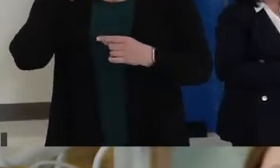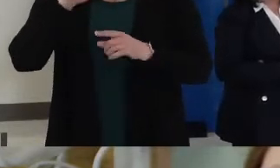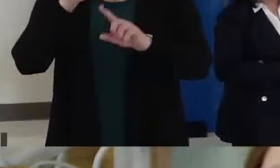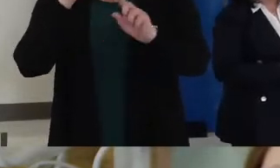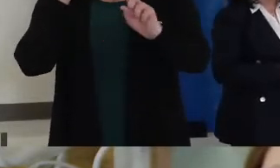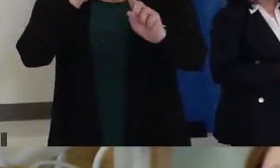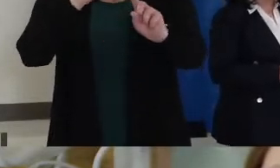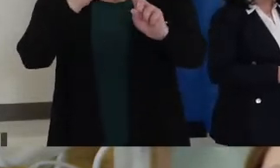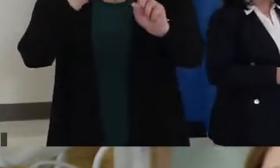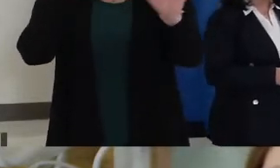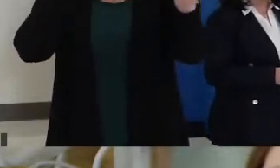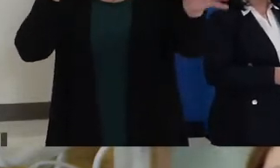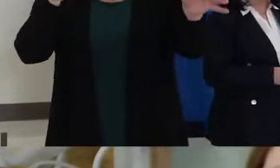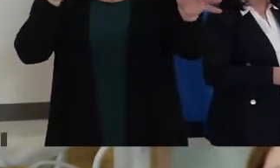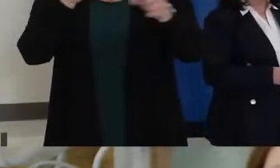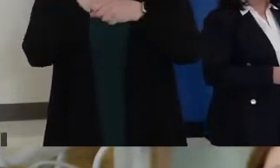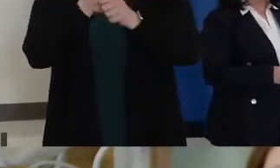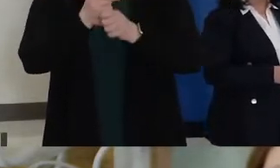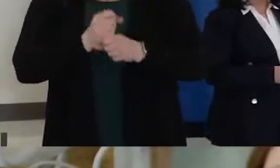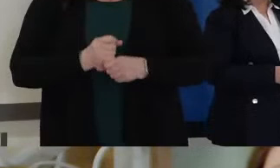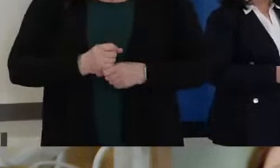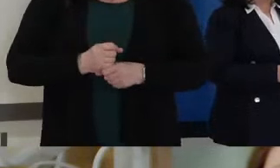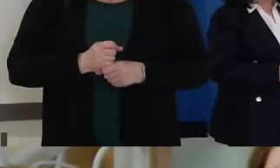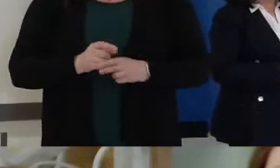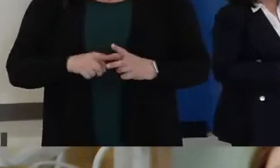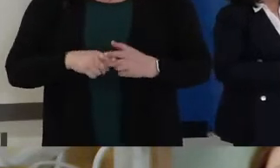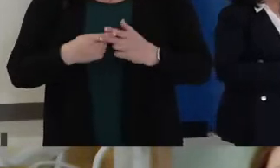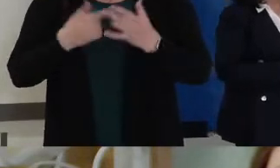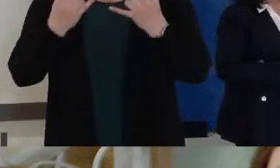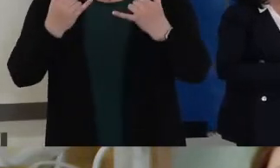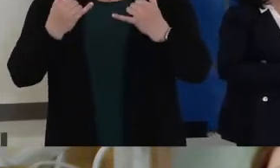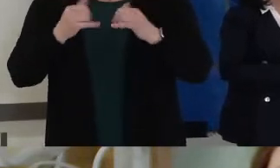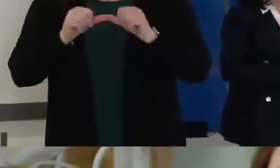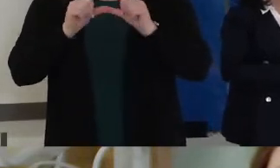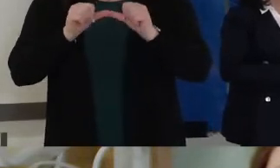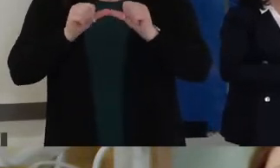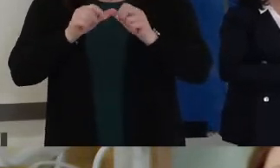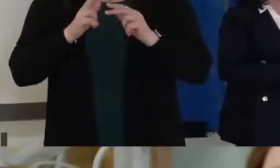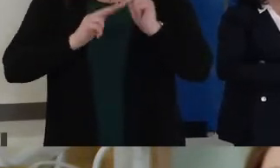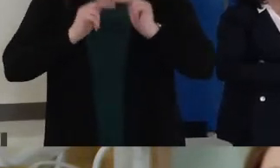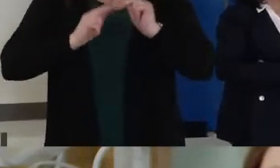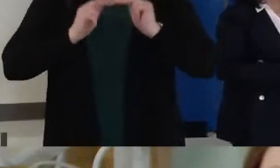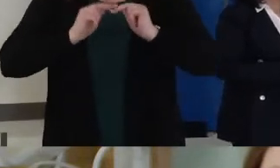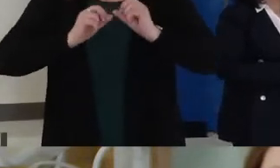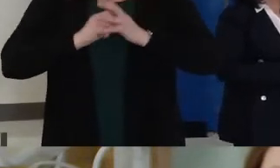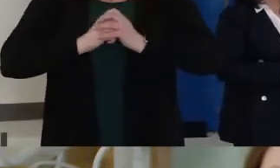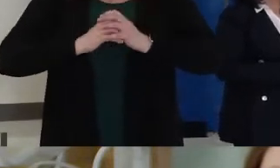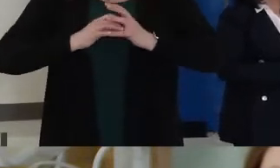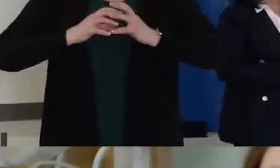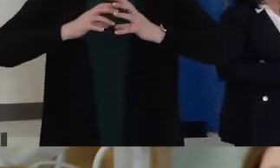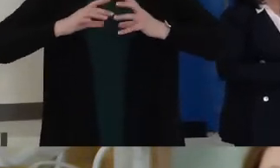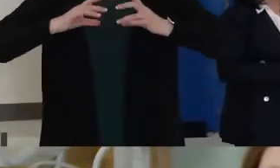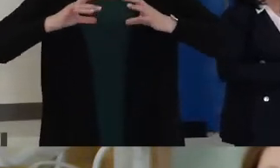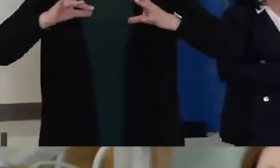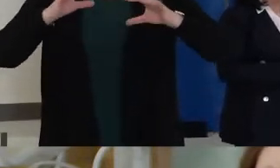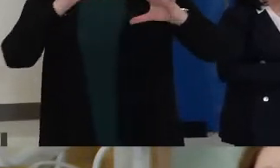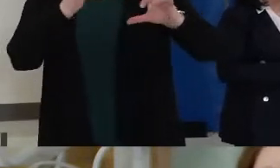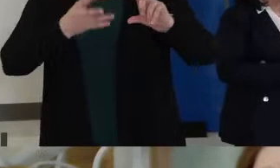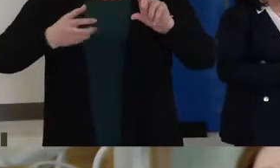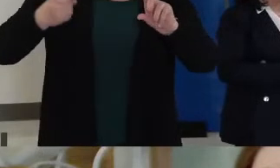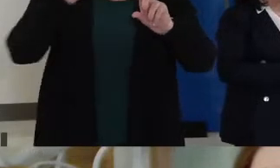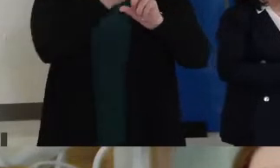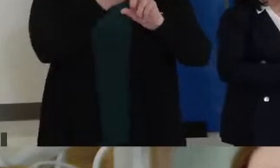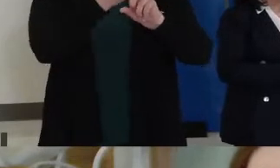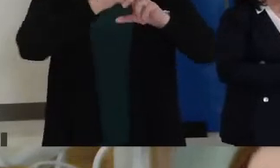ultimate decision. We're going to continue to build on the great and impactful,